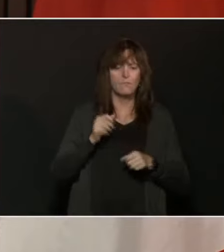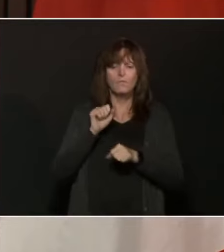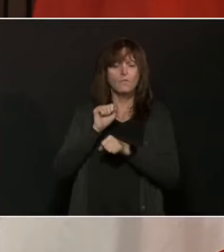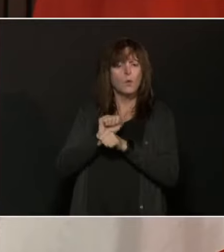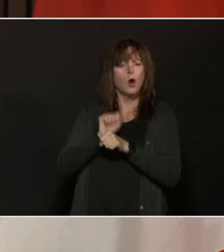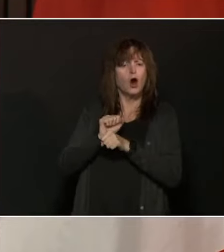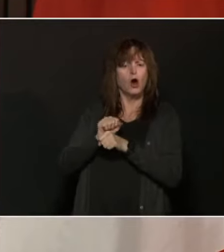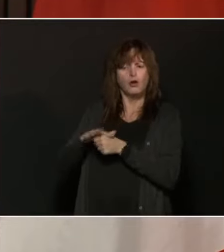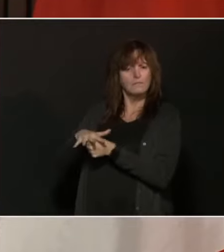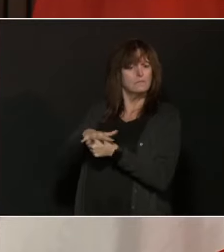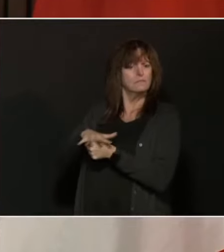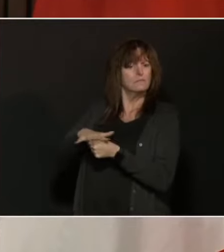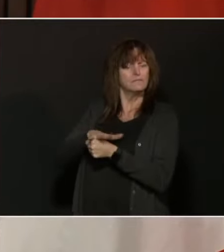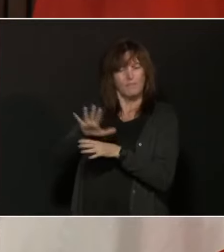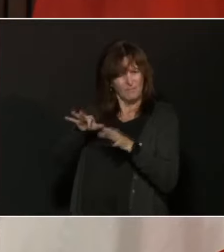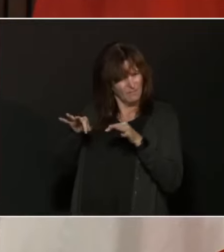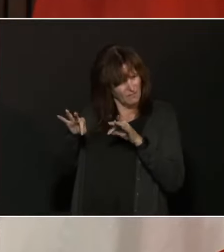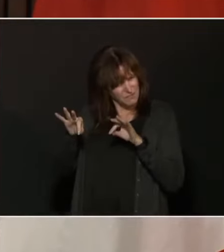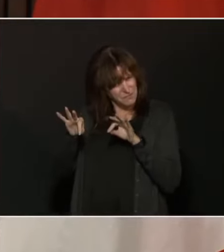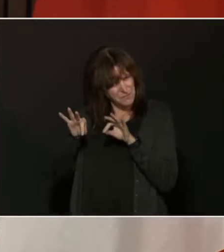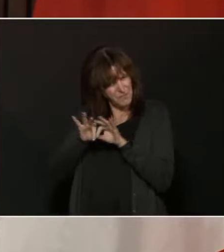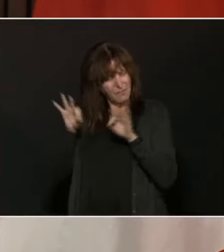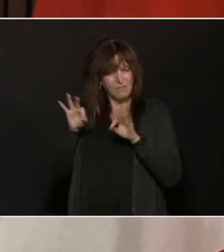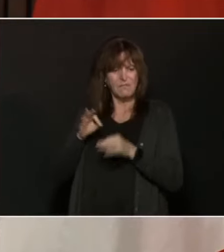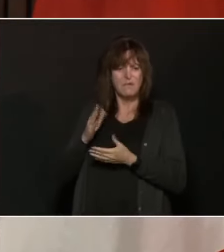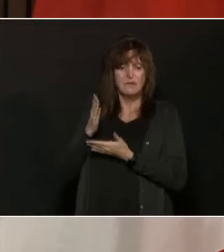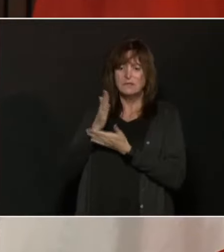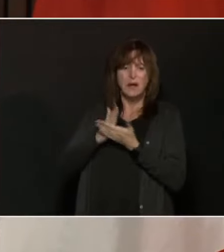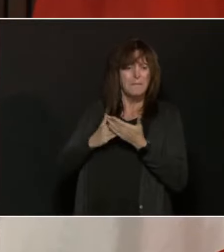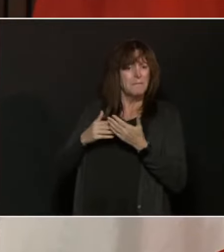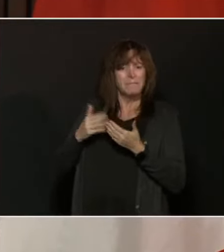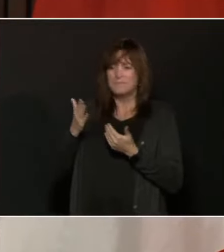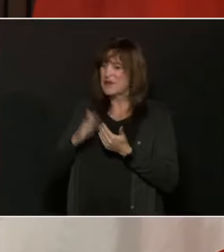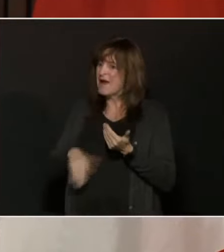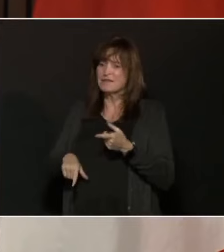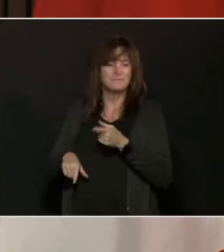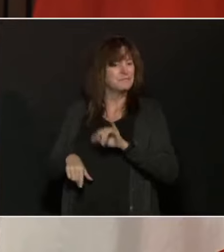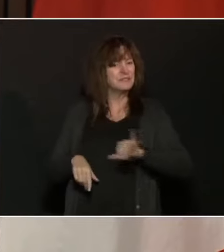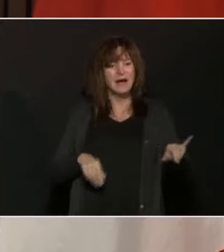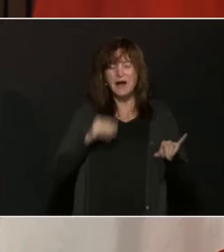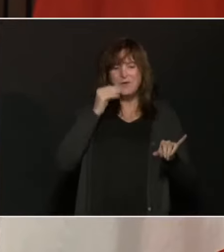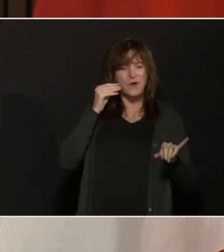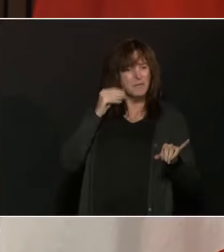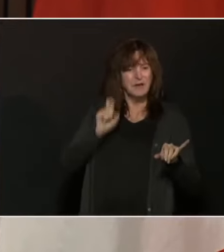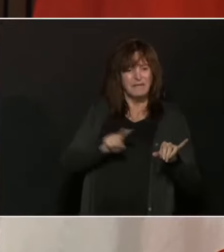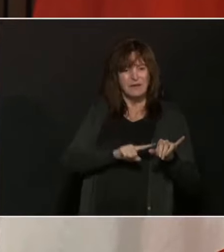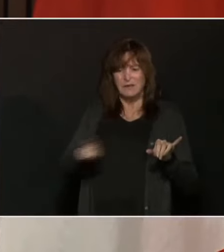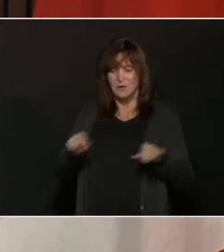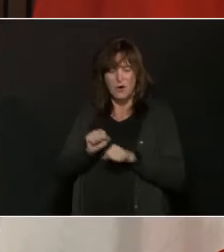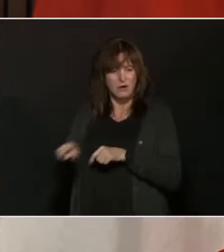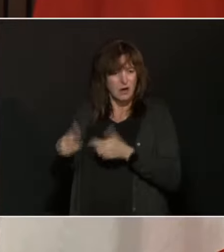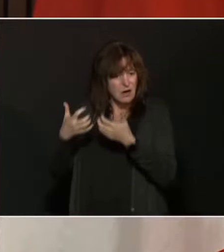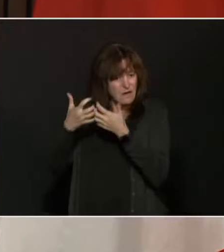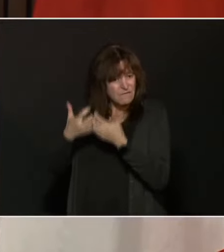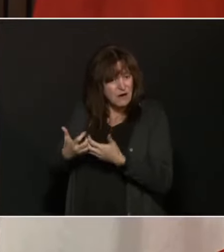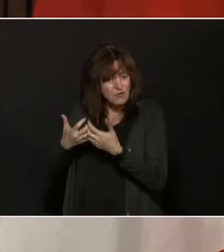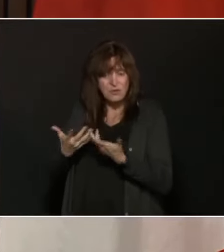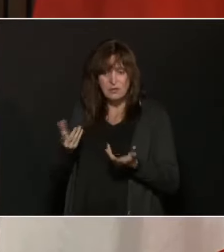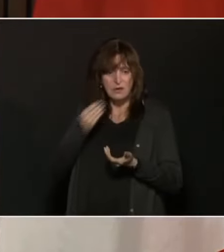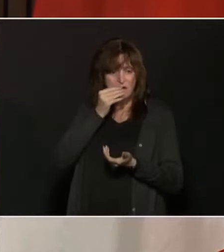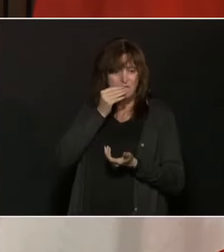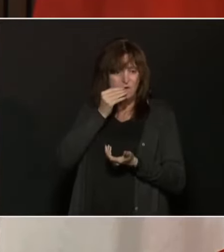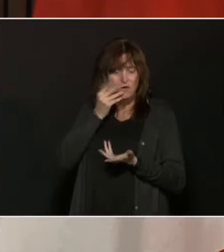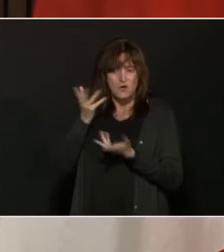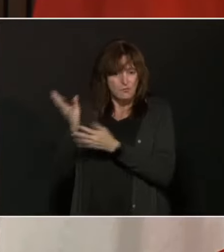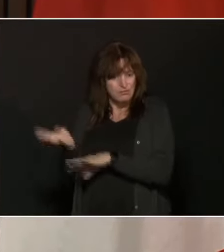Ontarians can't stay at home. They're working on a factory line in southwestern Ontario. They're at a food plant in Simcoe. They're at a